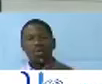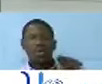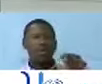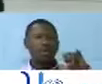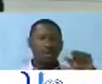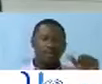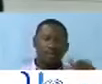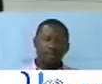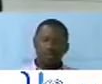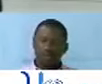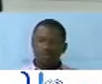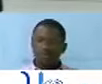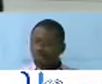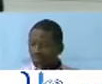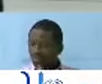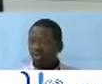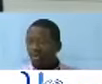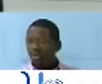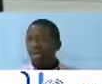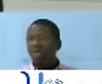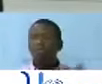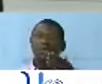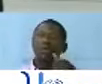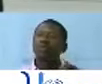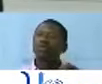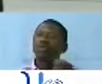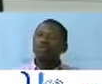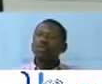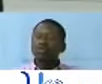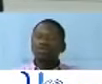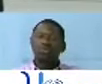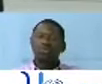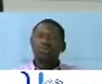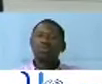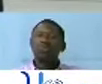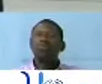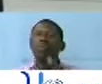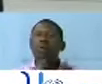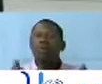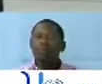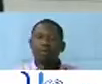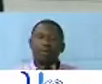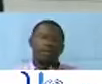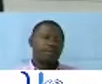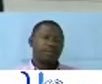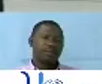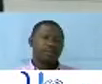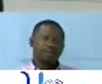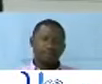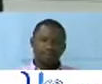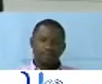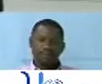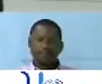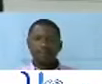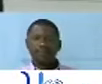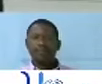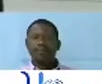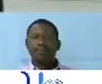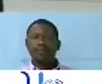and close the supermarket. Police and NIA, the supermarket. So,